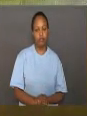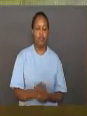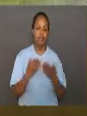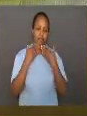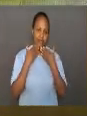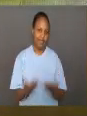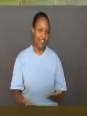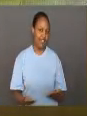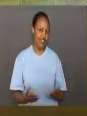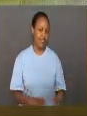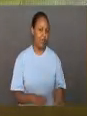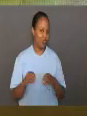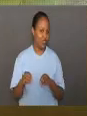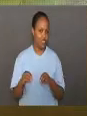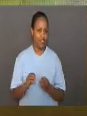Thank you, students.